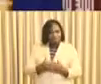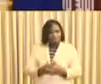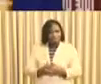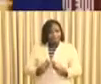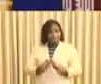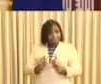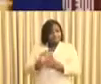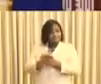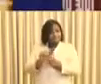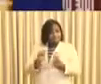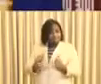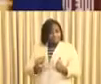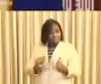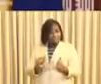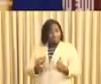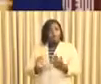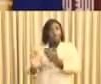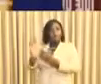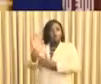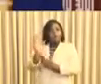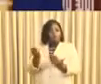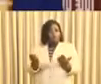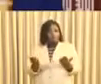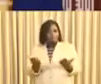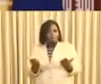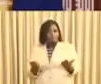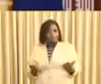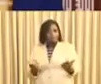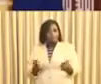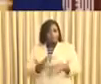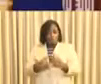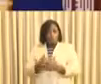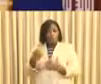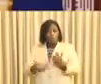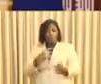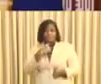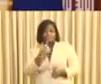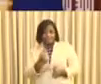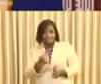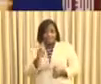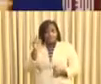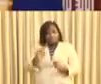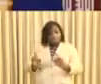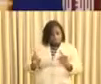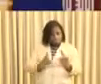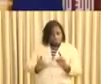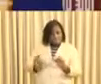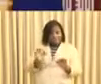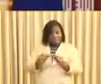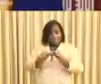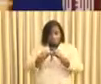na. Ni bi ni nke ake wo fe, ni wo fe, ka wo ye no. No ni ba wa wo